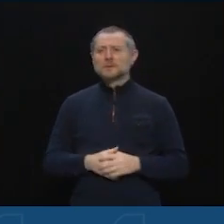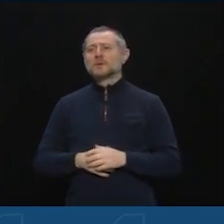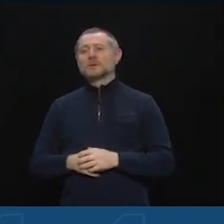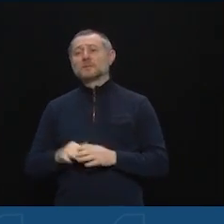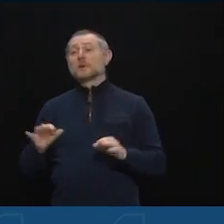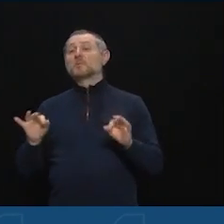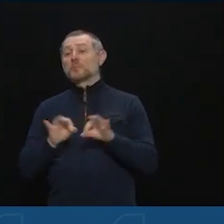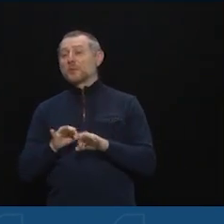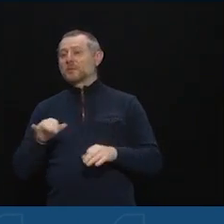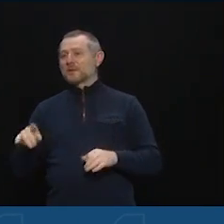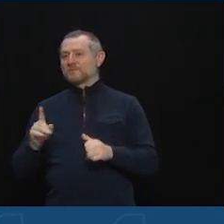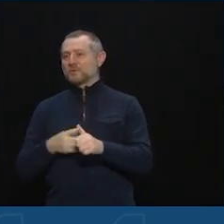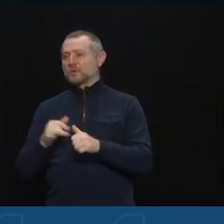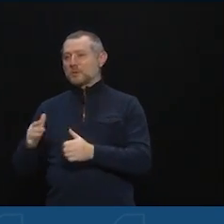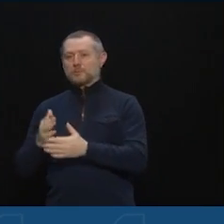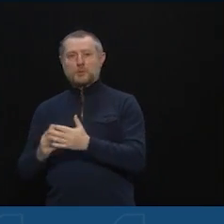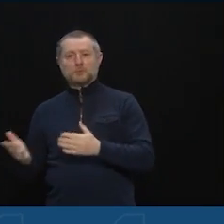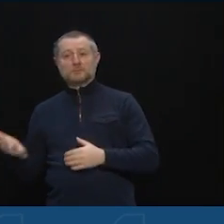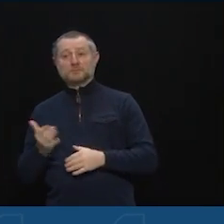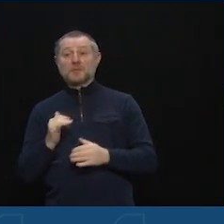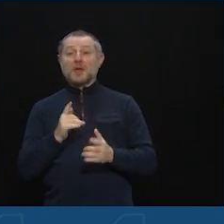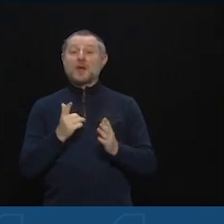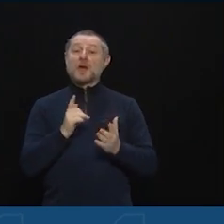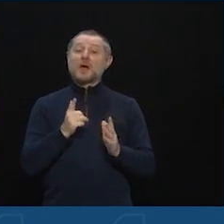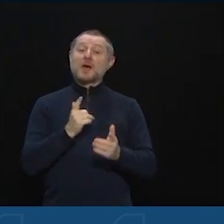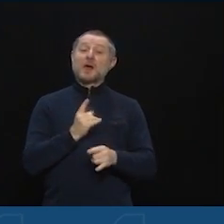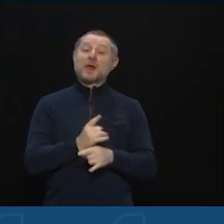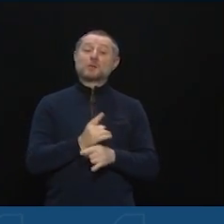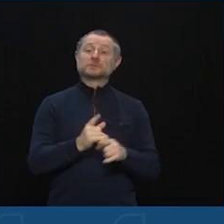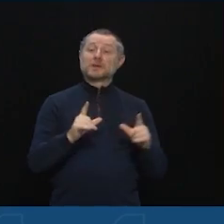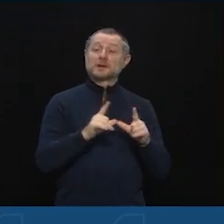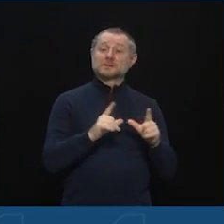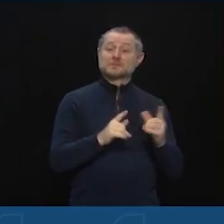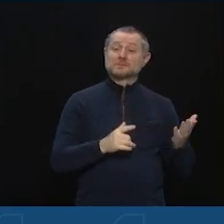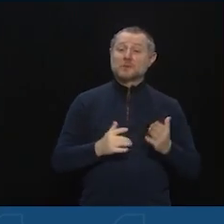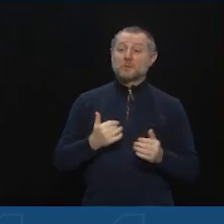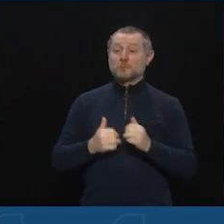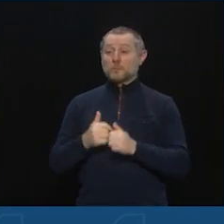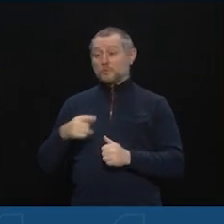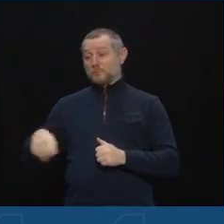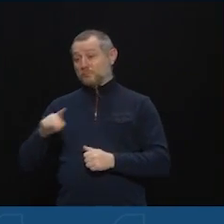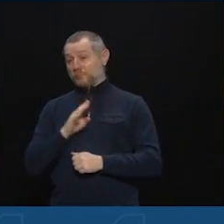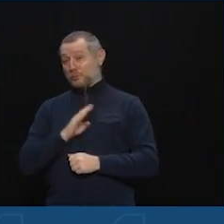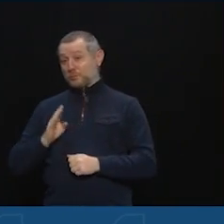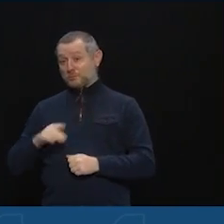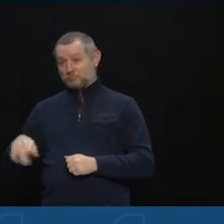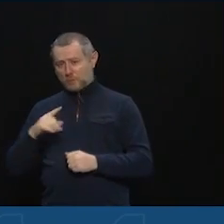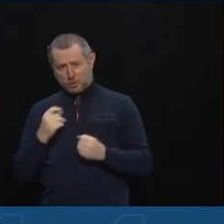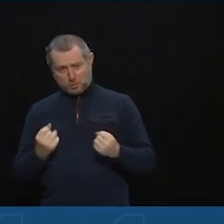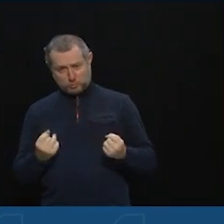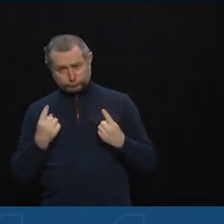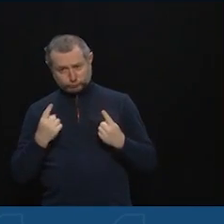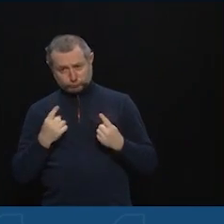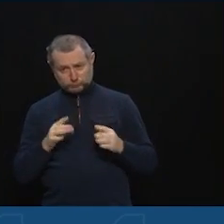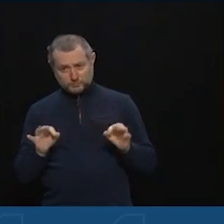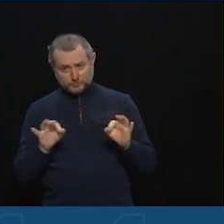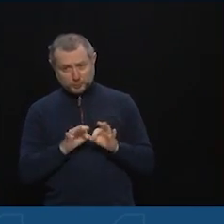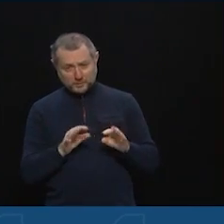liquor license process that the governor was talking about, and having community board leaders that get it, that understand the importance of our small